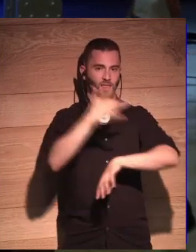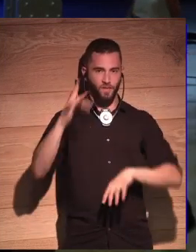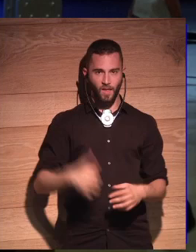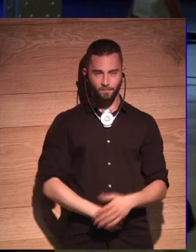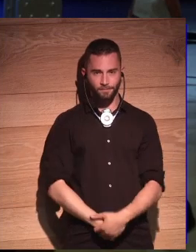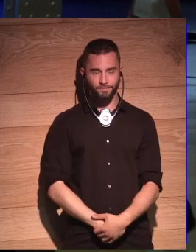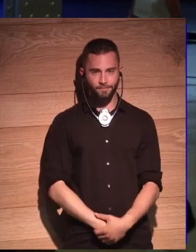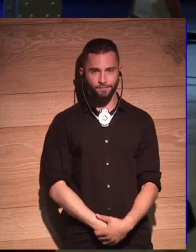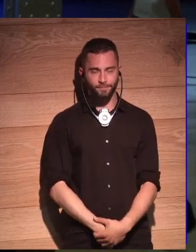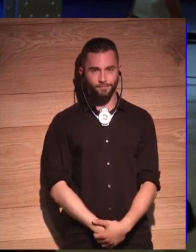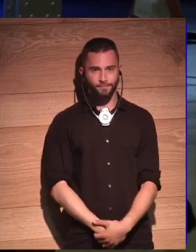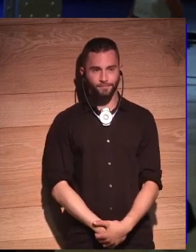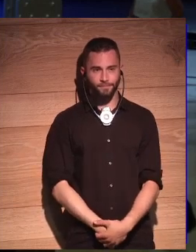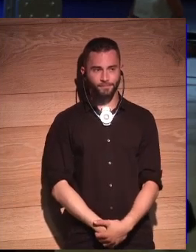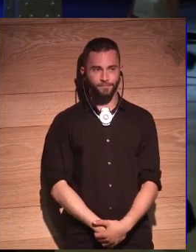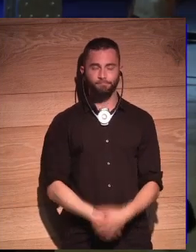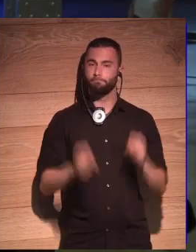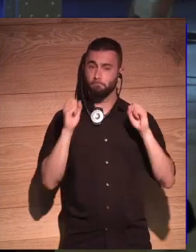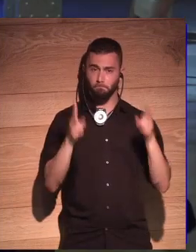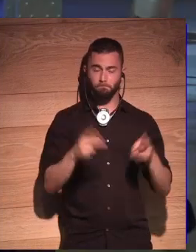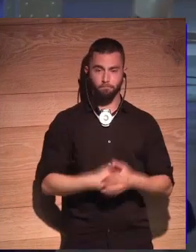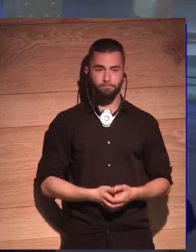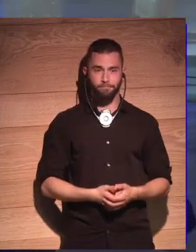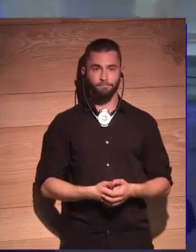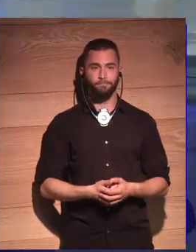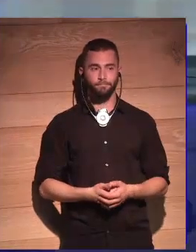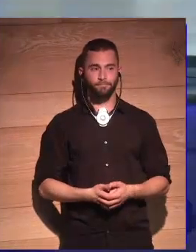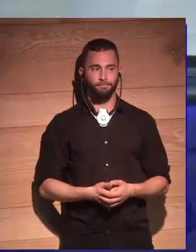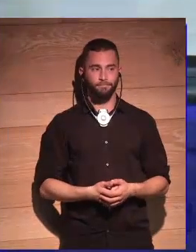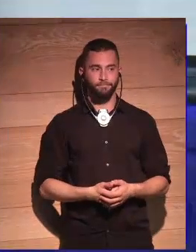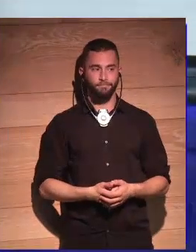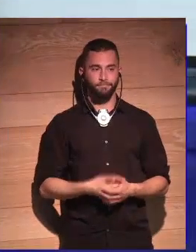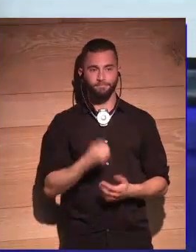artificial intelligence. Okay. Right. Okay.